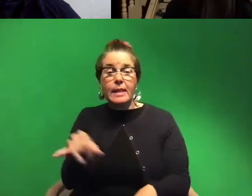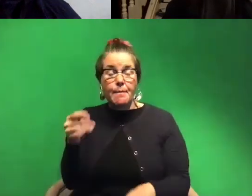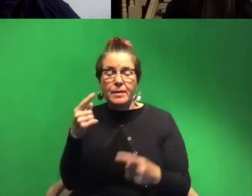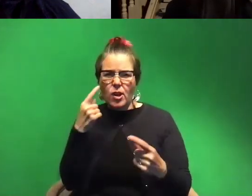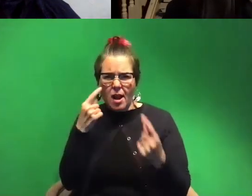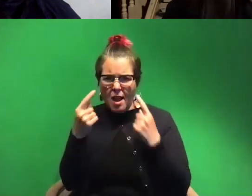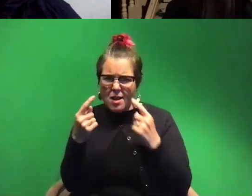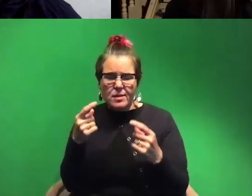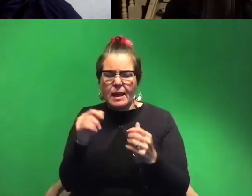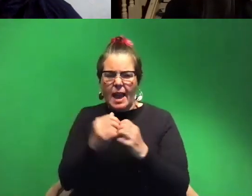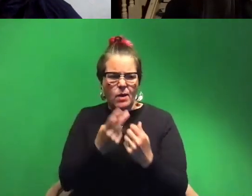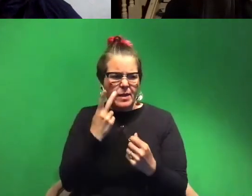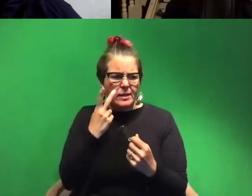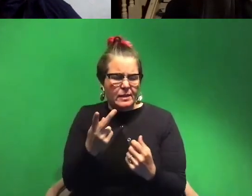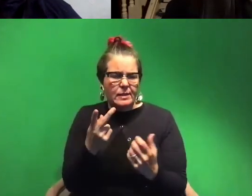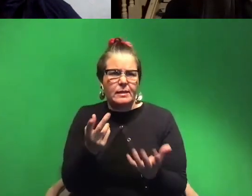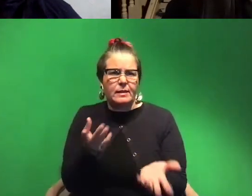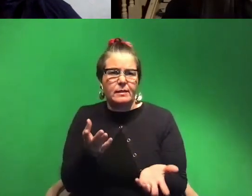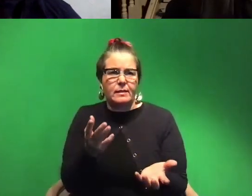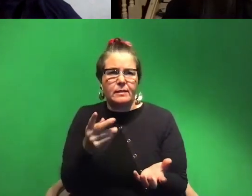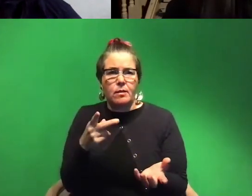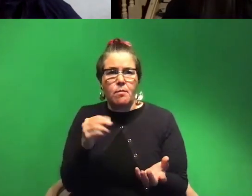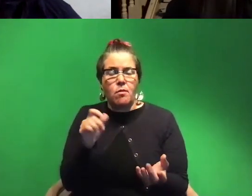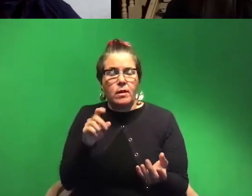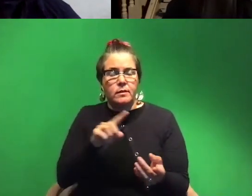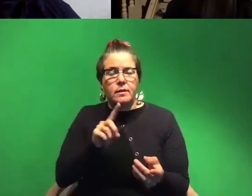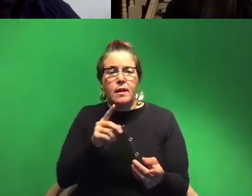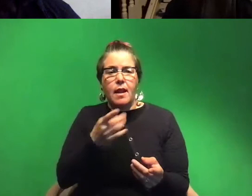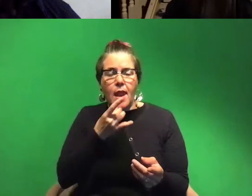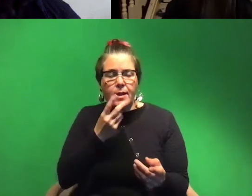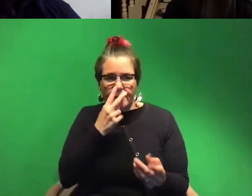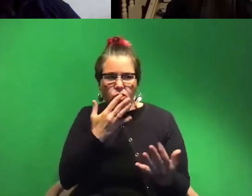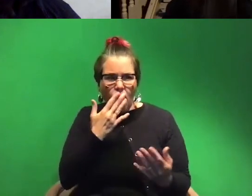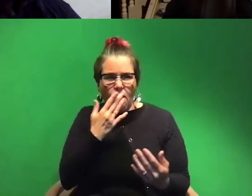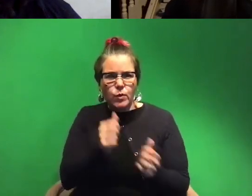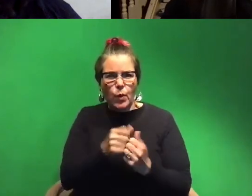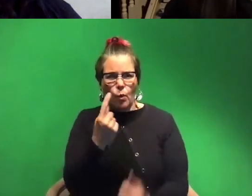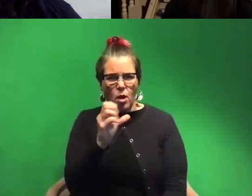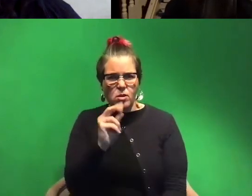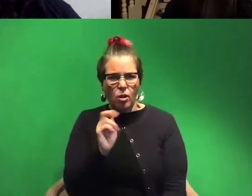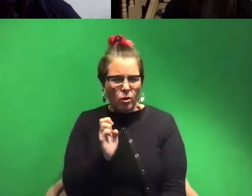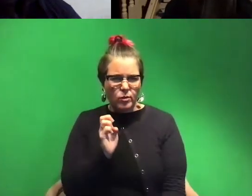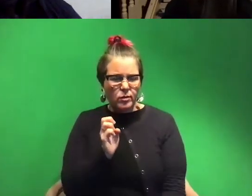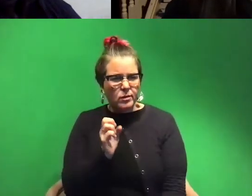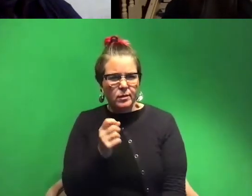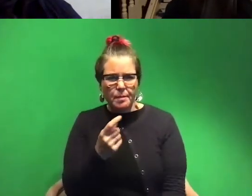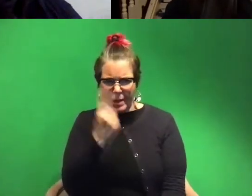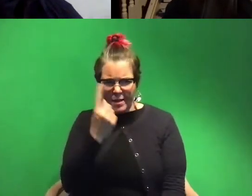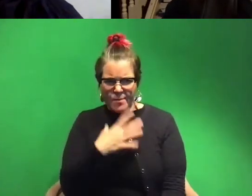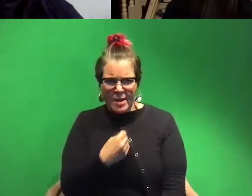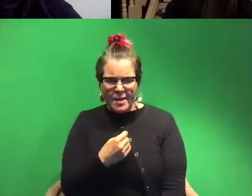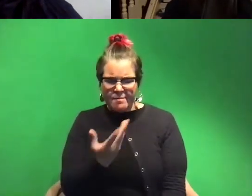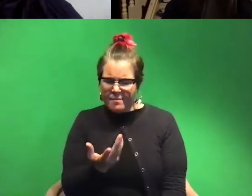they see polarized light, and how do they see colors with only one cone, which only sees in black and white? Their